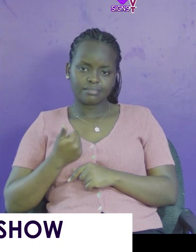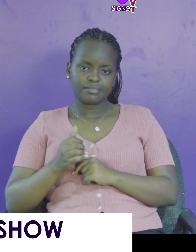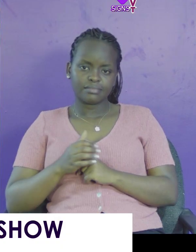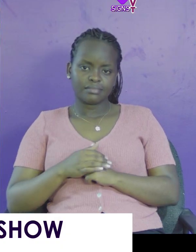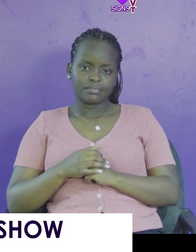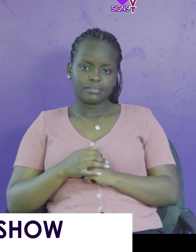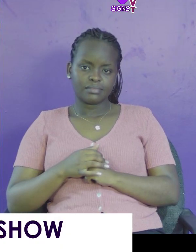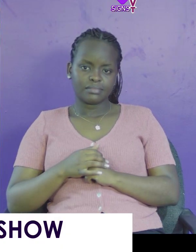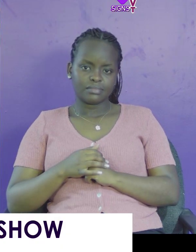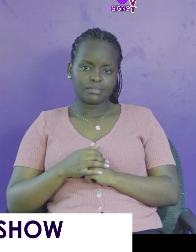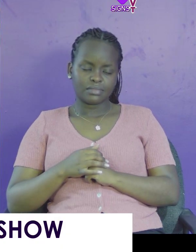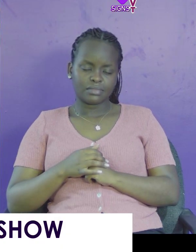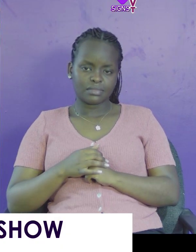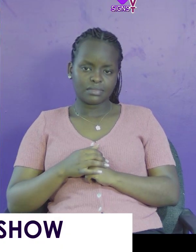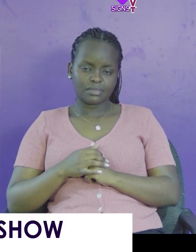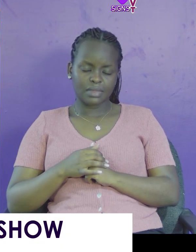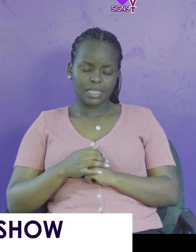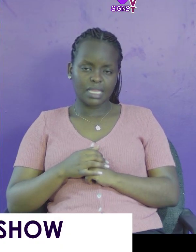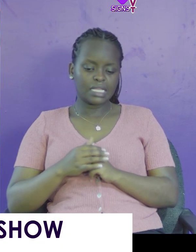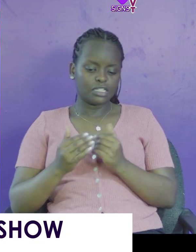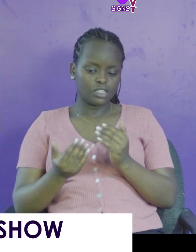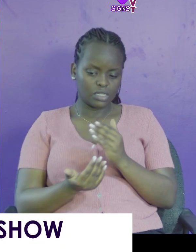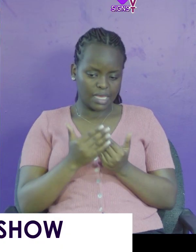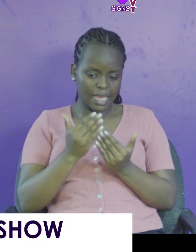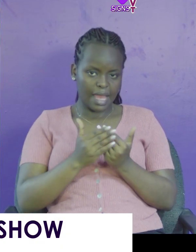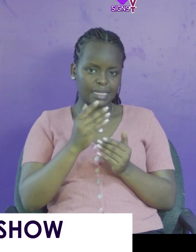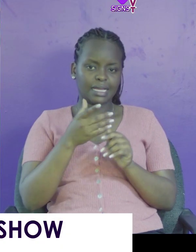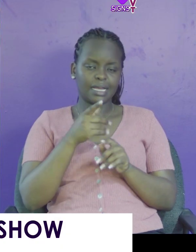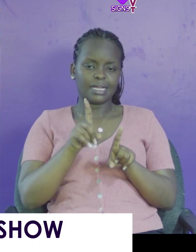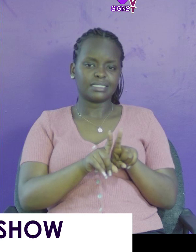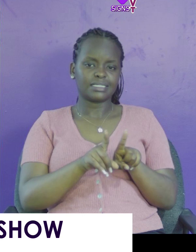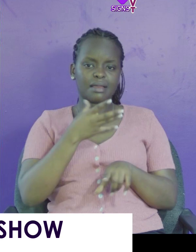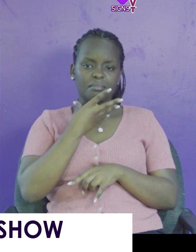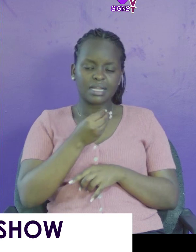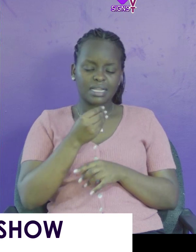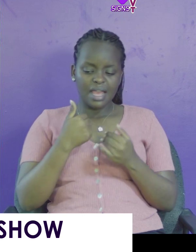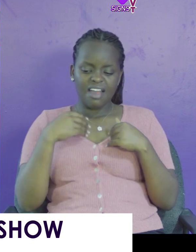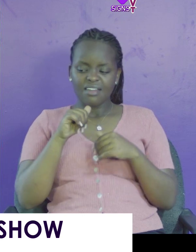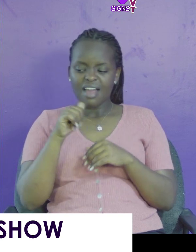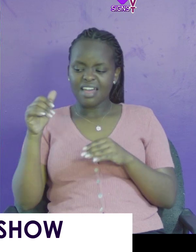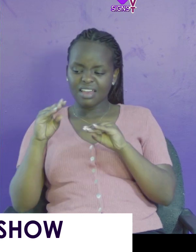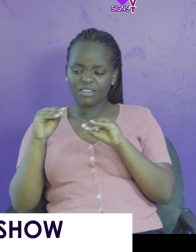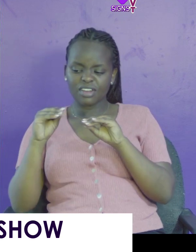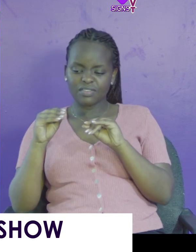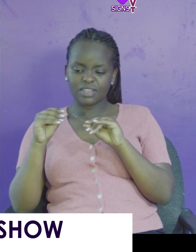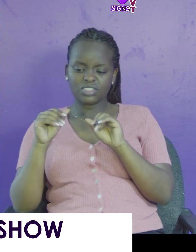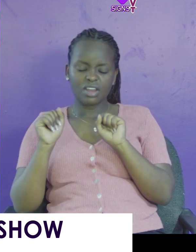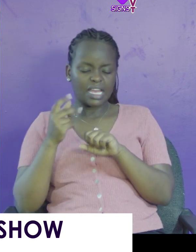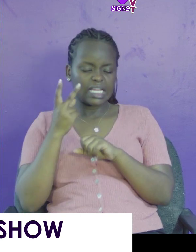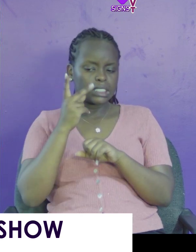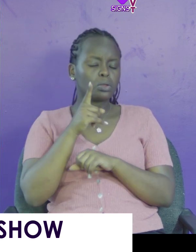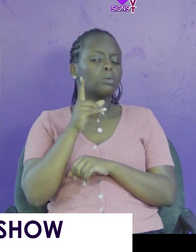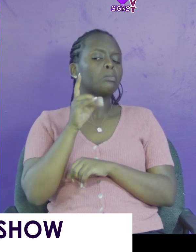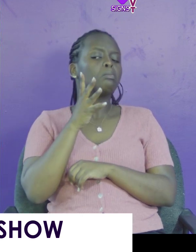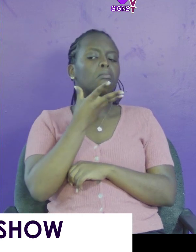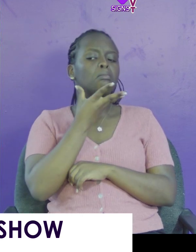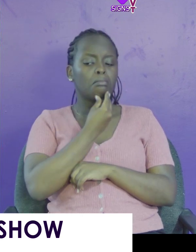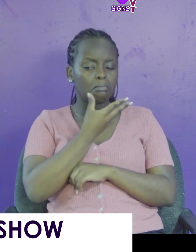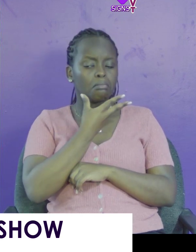into adulthood as a man. Yeah. There is no any other qualifications that we have to show that we can say you are a man. Hold it